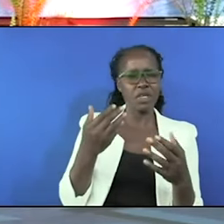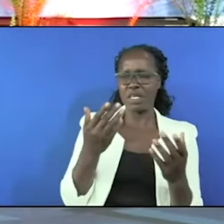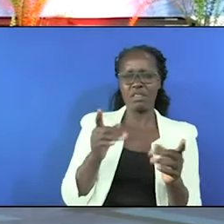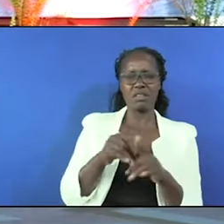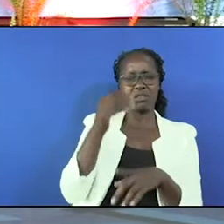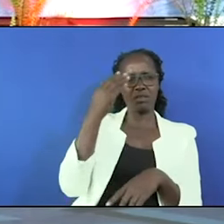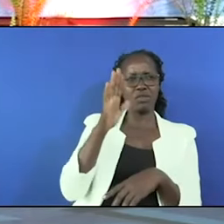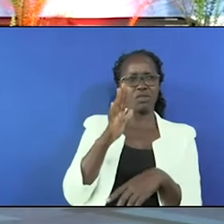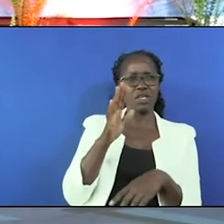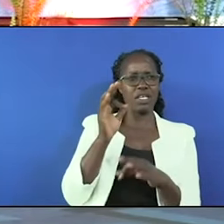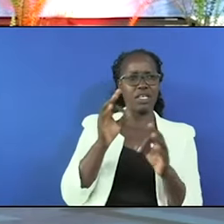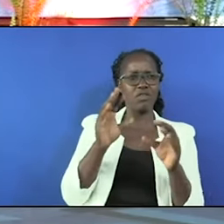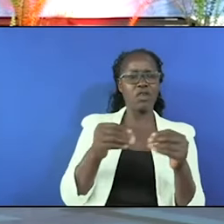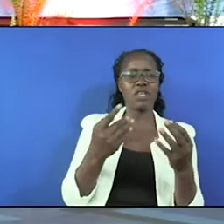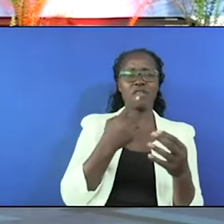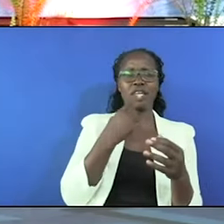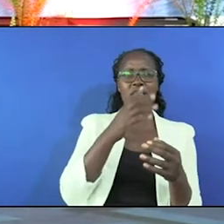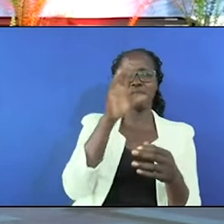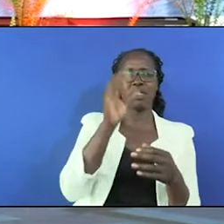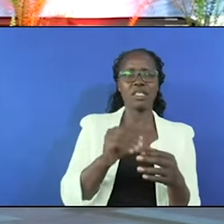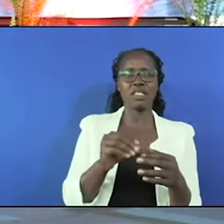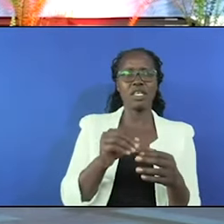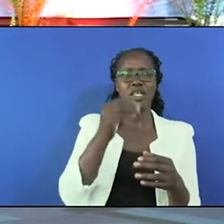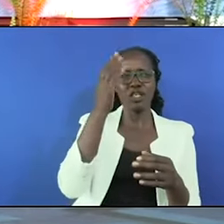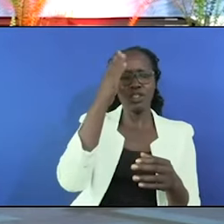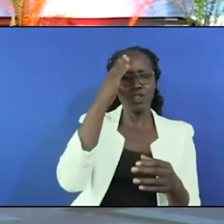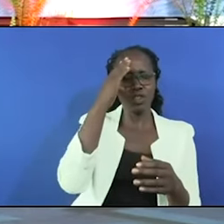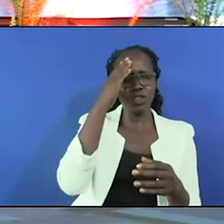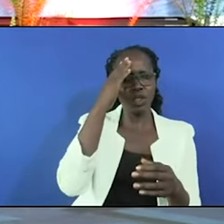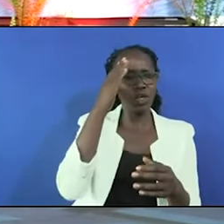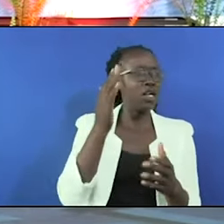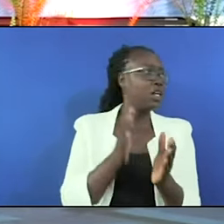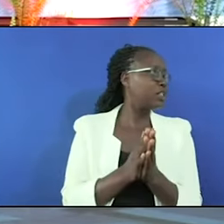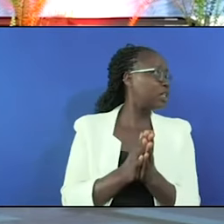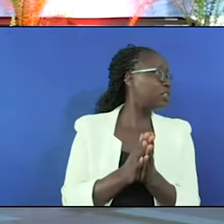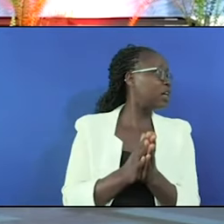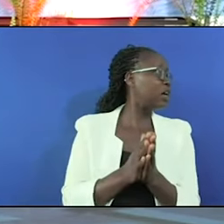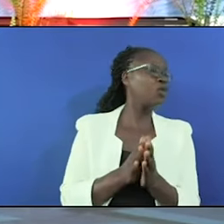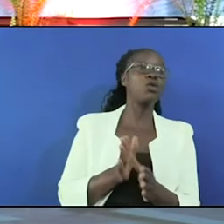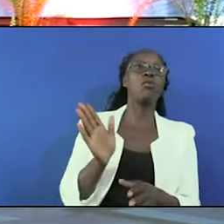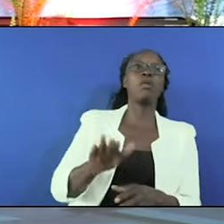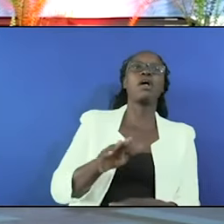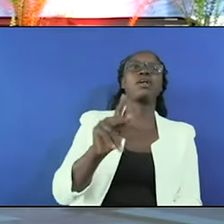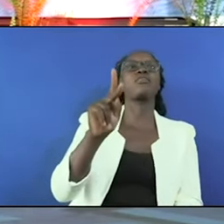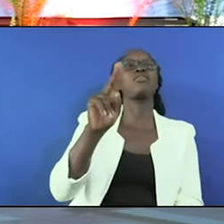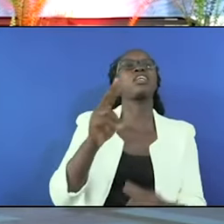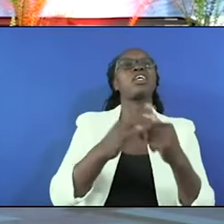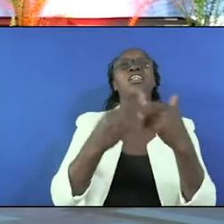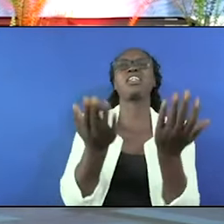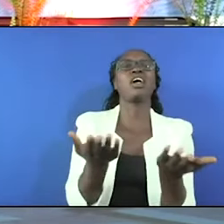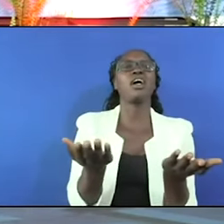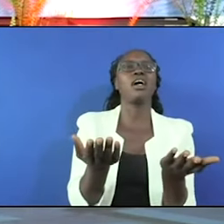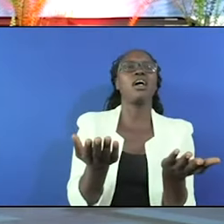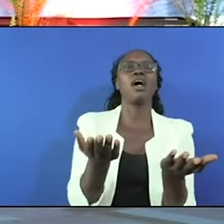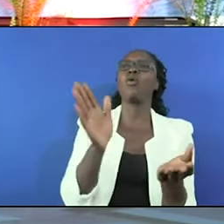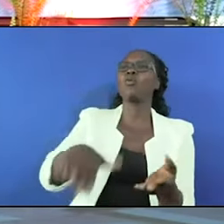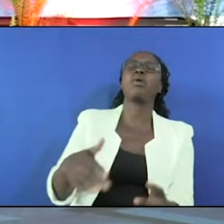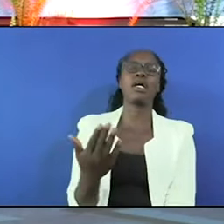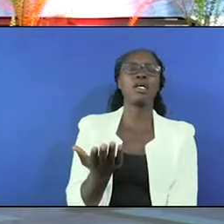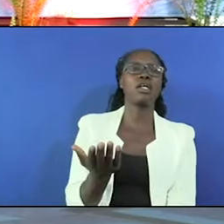That's another tithe. If you were giving 100%, do you know that I would have parked my V8 there? You guys don't believe